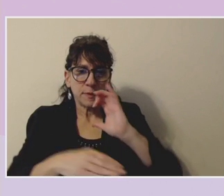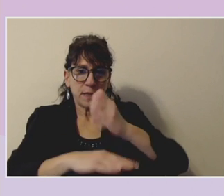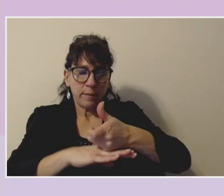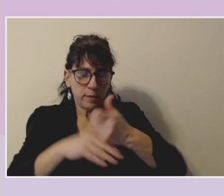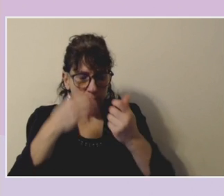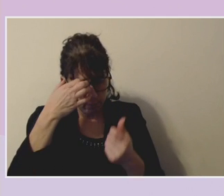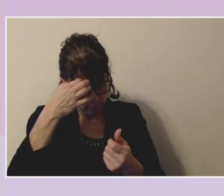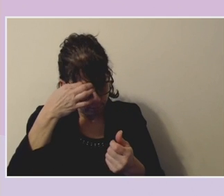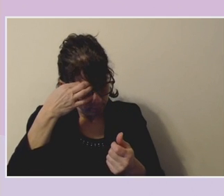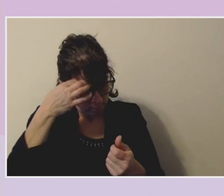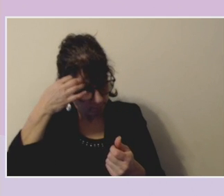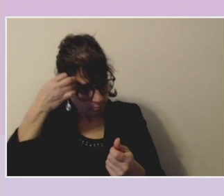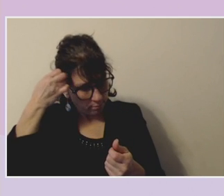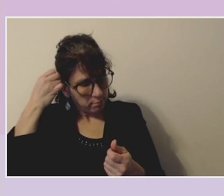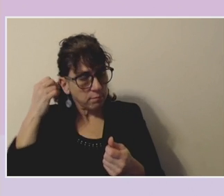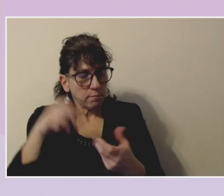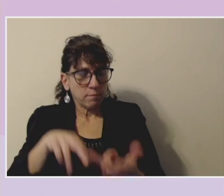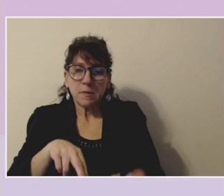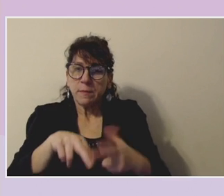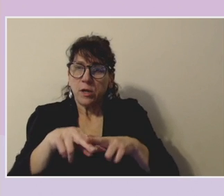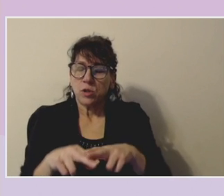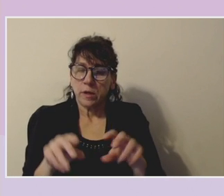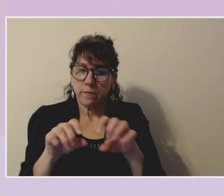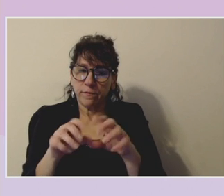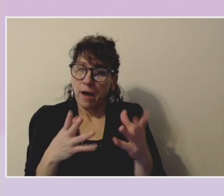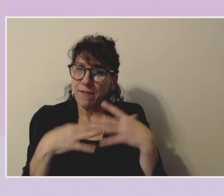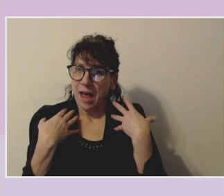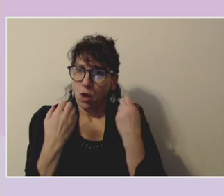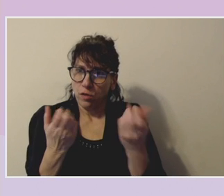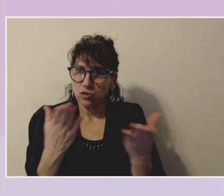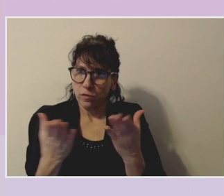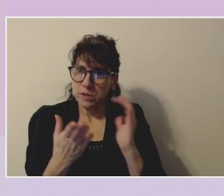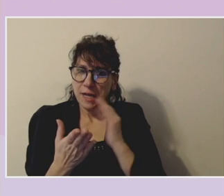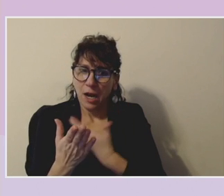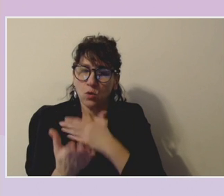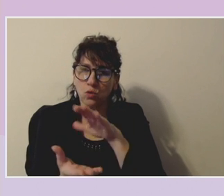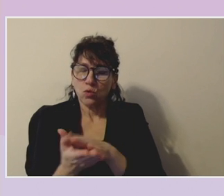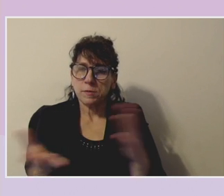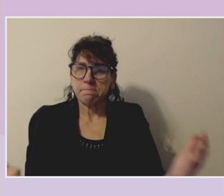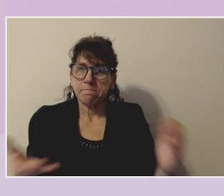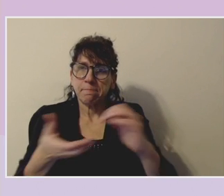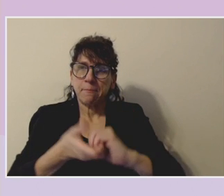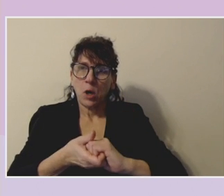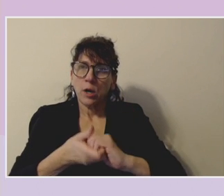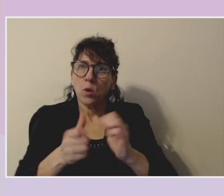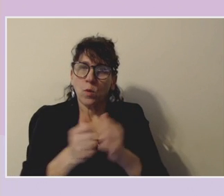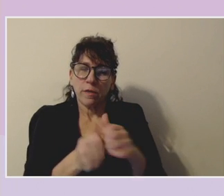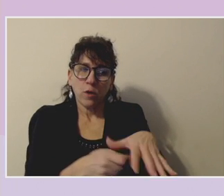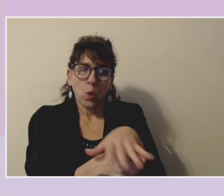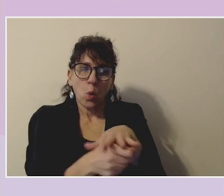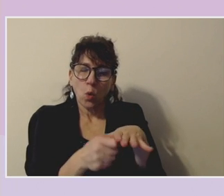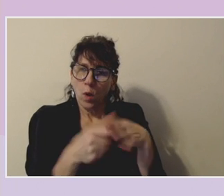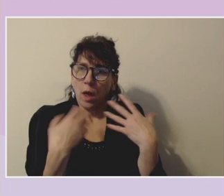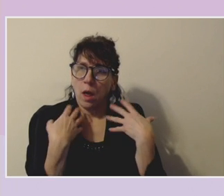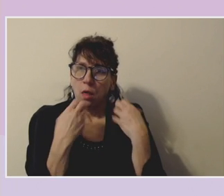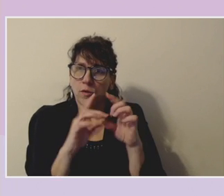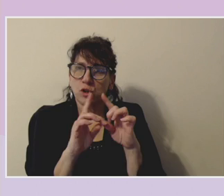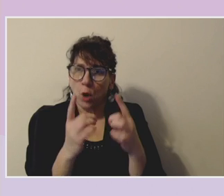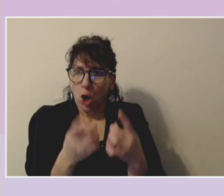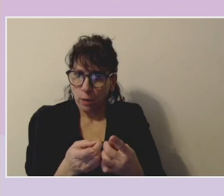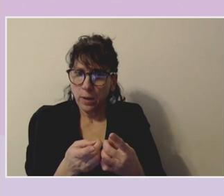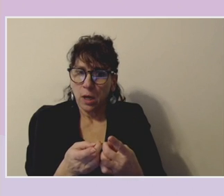our services in schools, health services, is hand in hand with our local health department and with a health